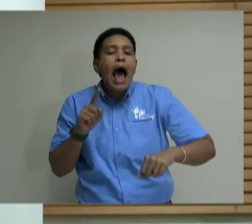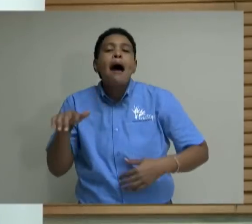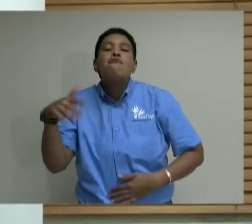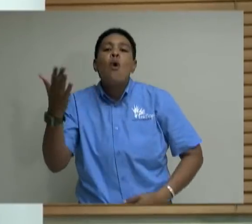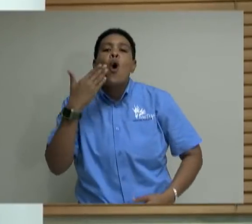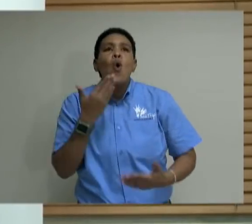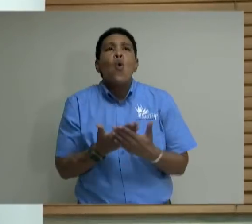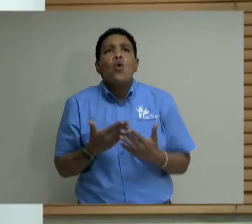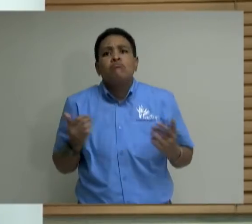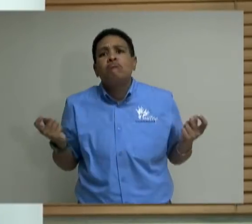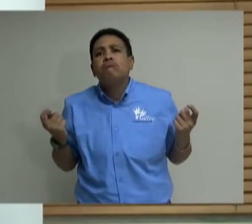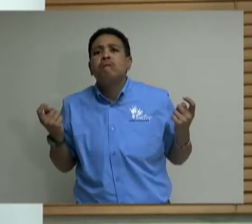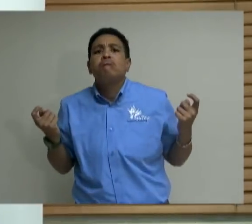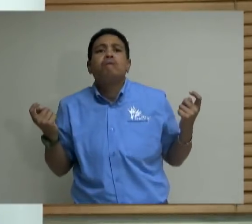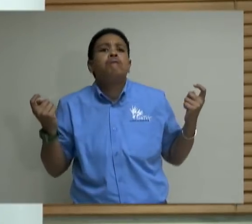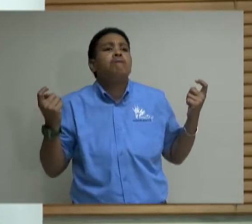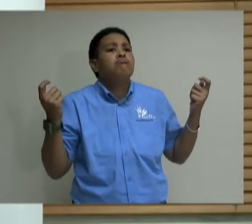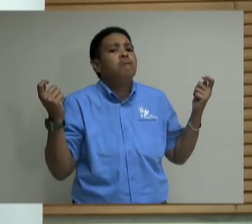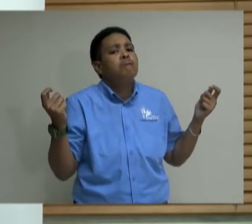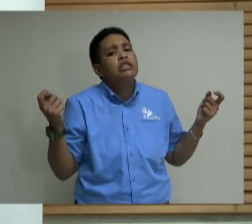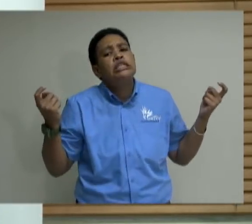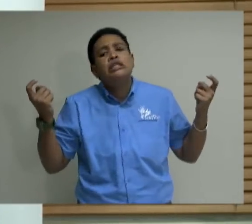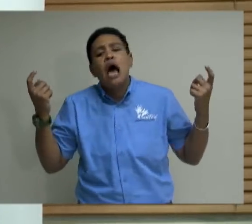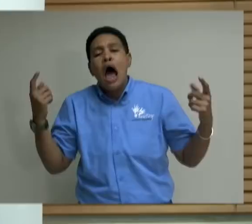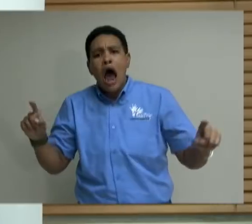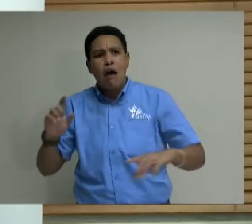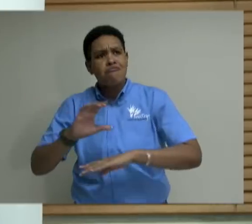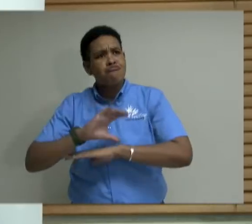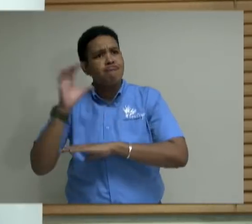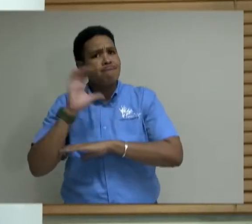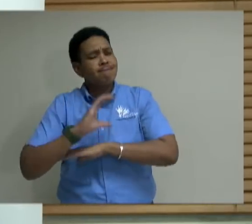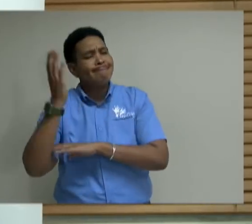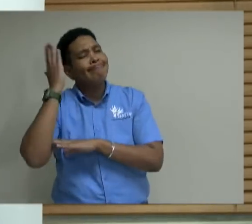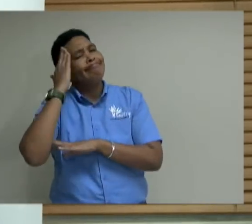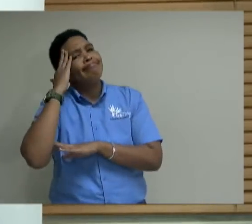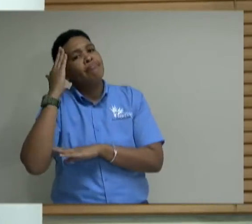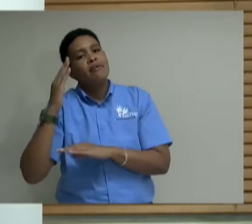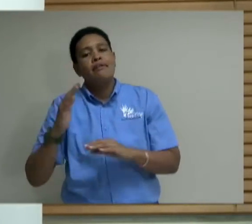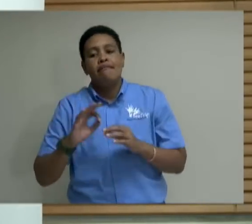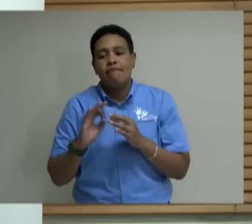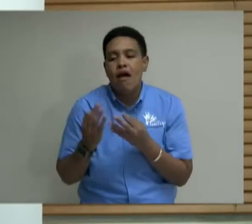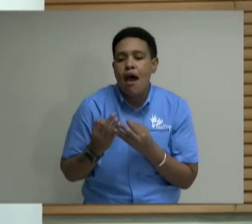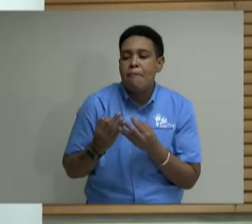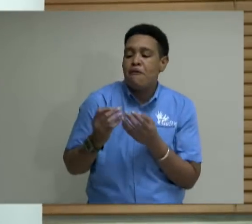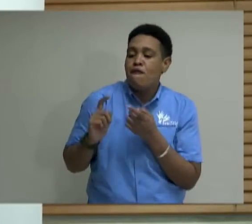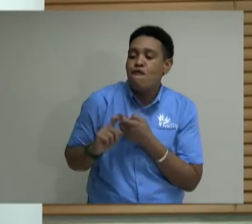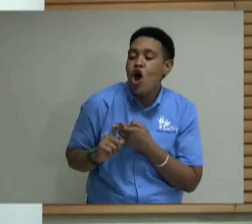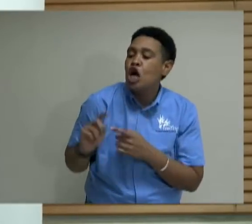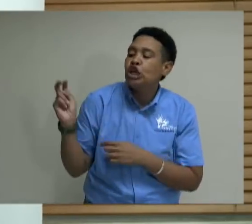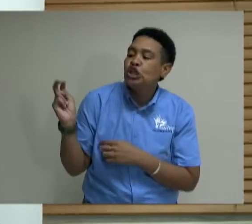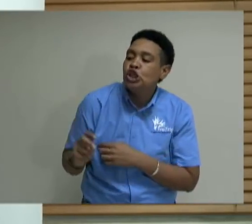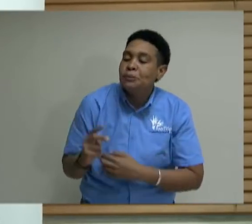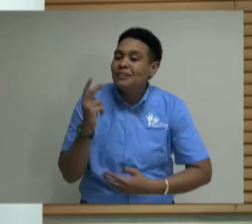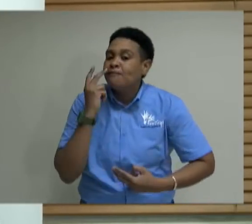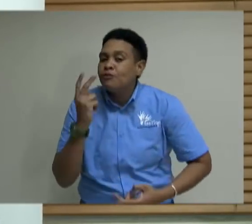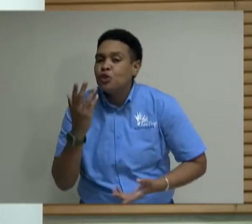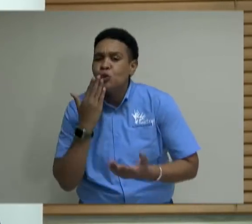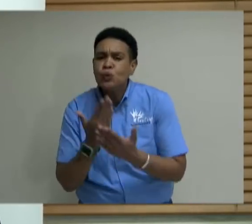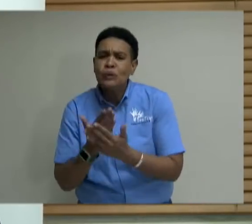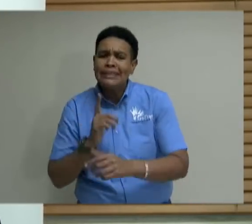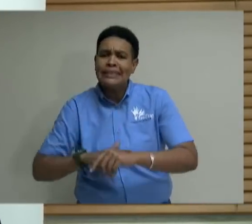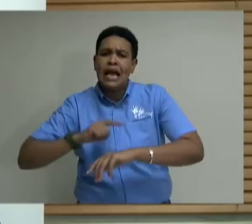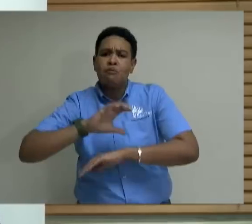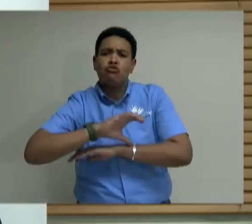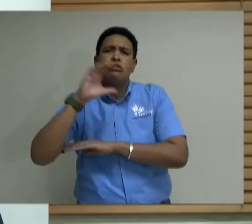good cheer, where we anticipate relatives, family members, friends visiting, what